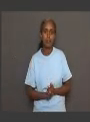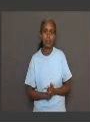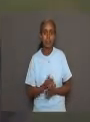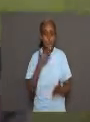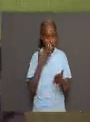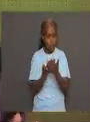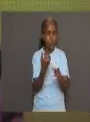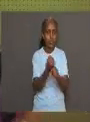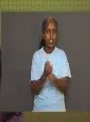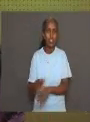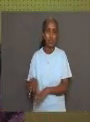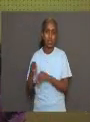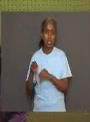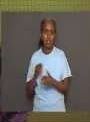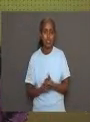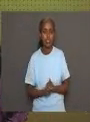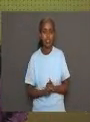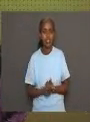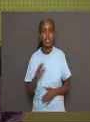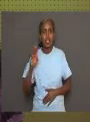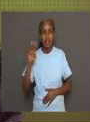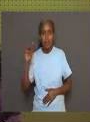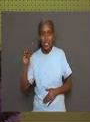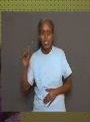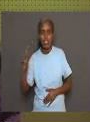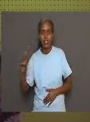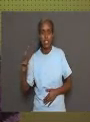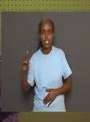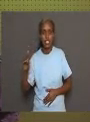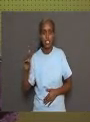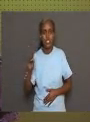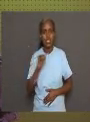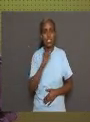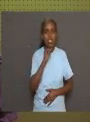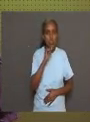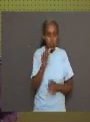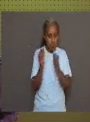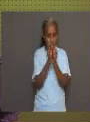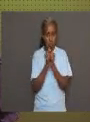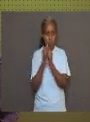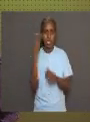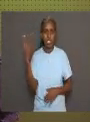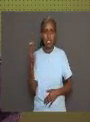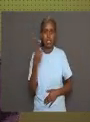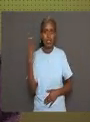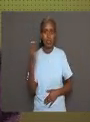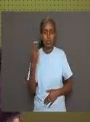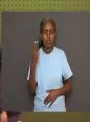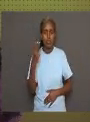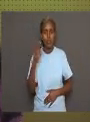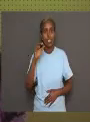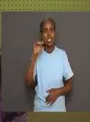5.74. Good work, students. Mean deviation is not commonly used for